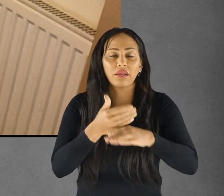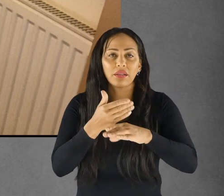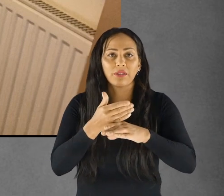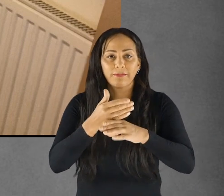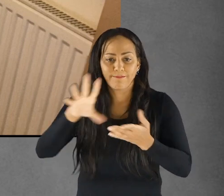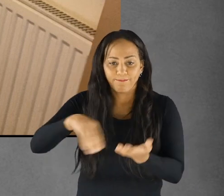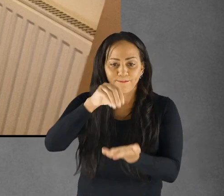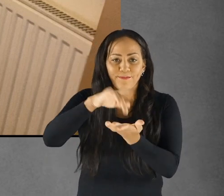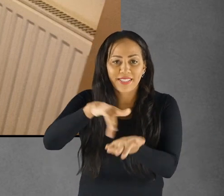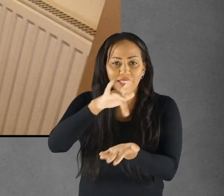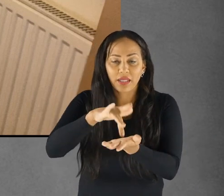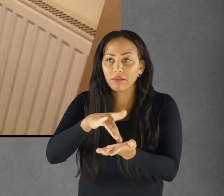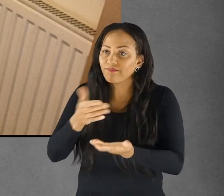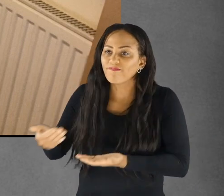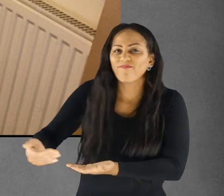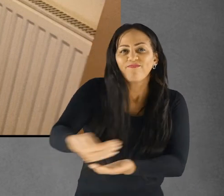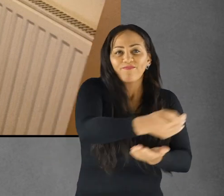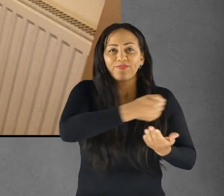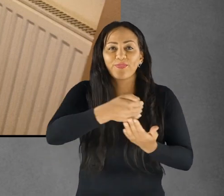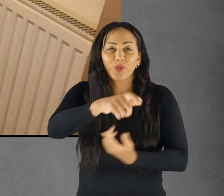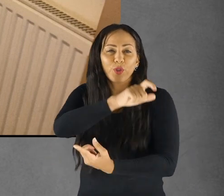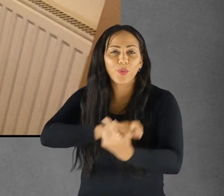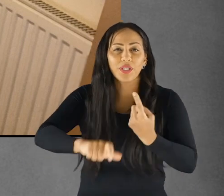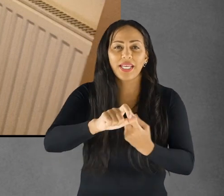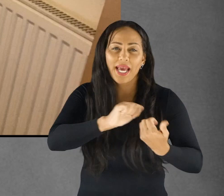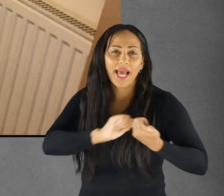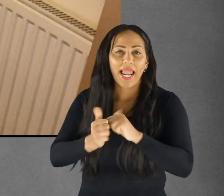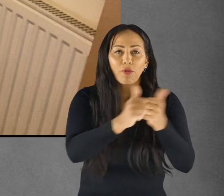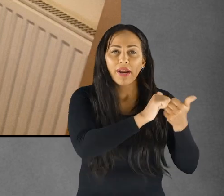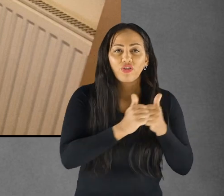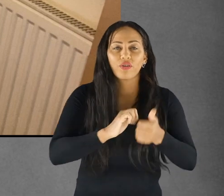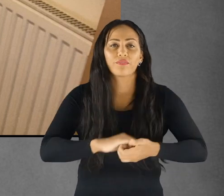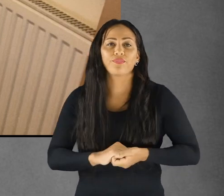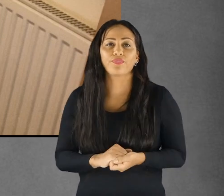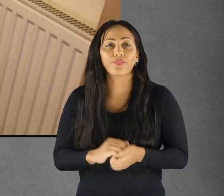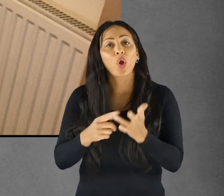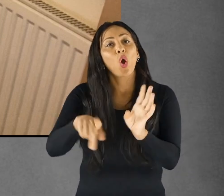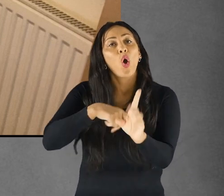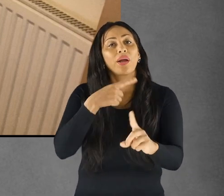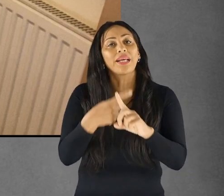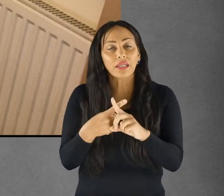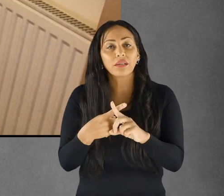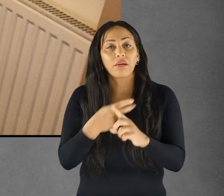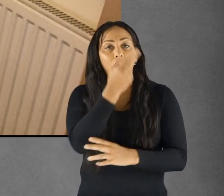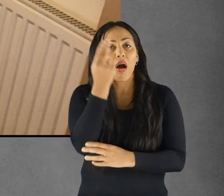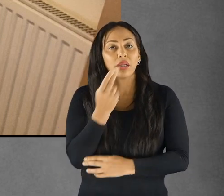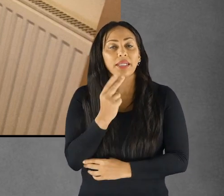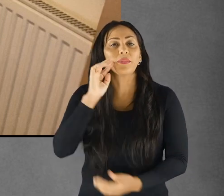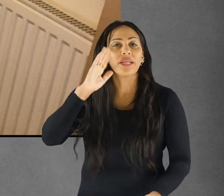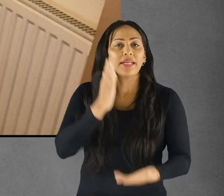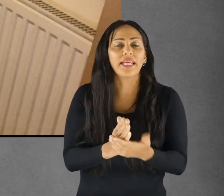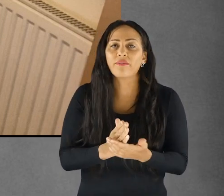community and collaborate. Above all, Onyx artists believe in a practice of